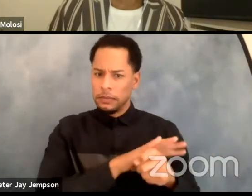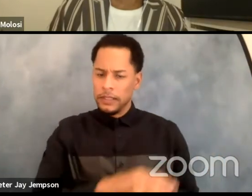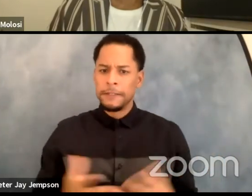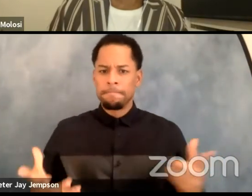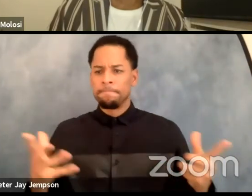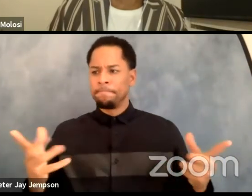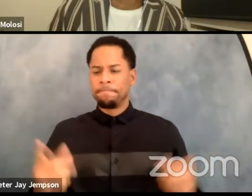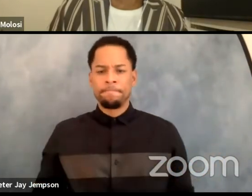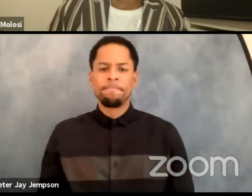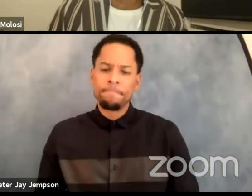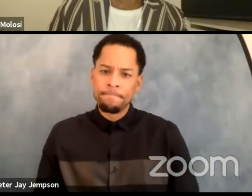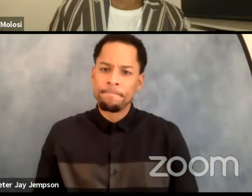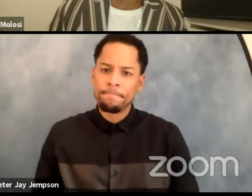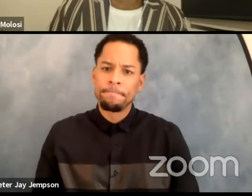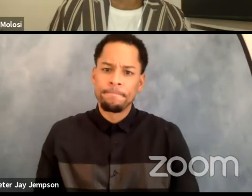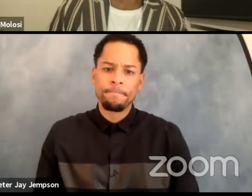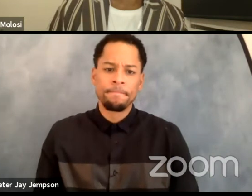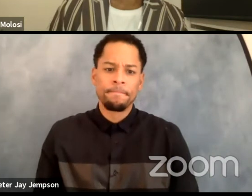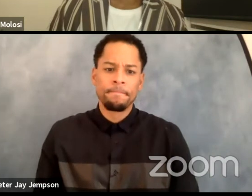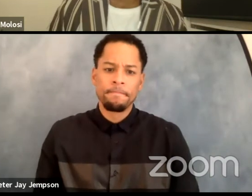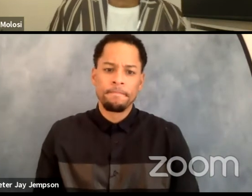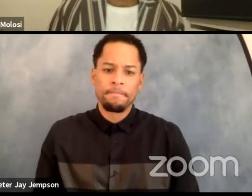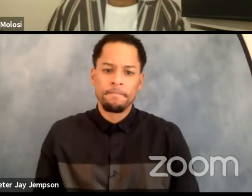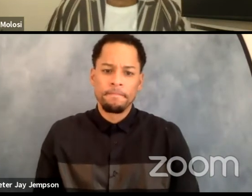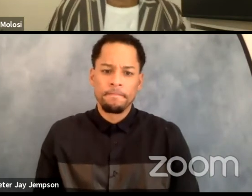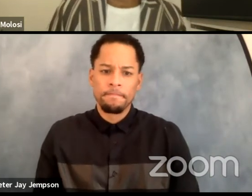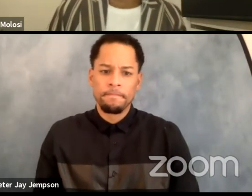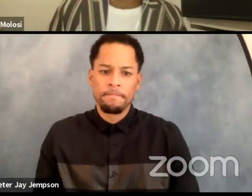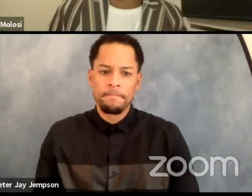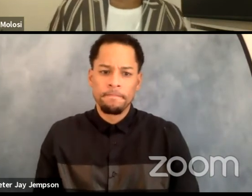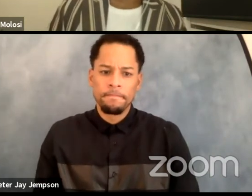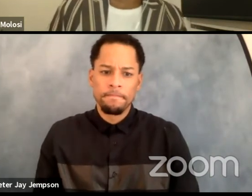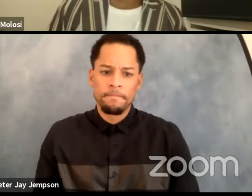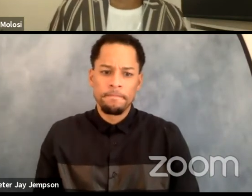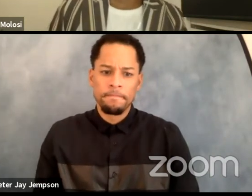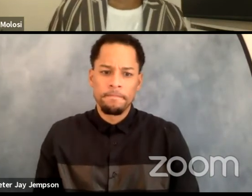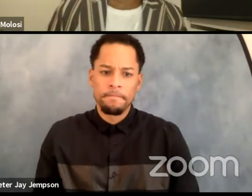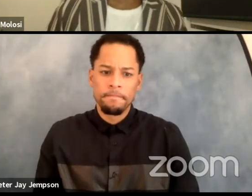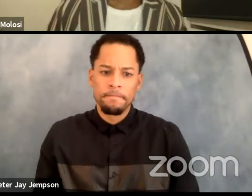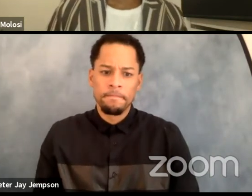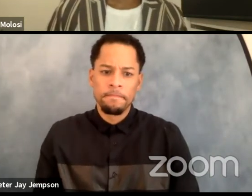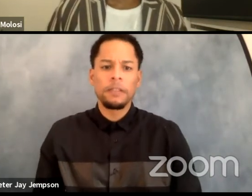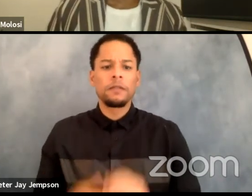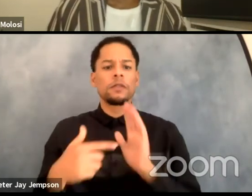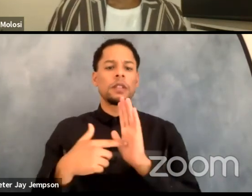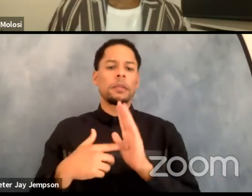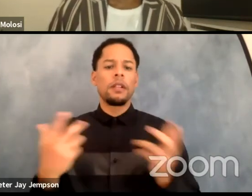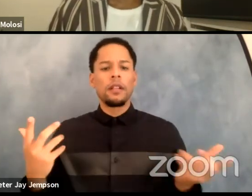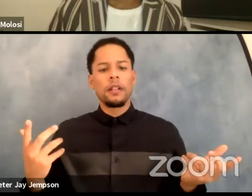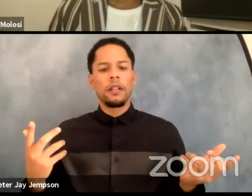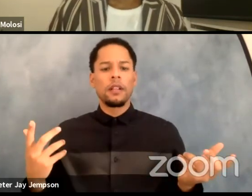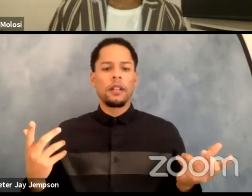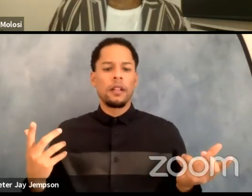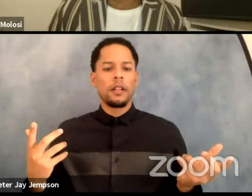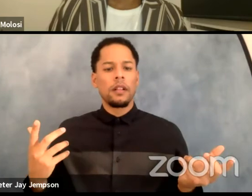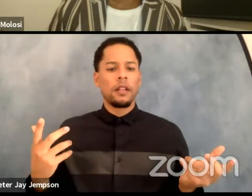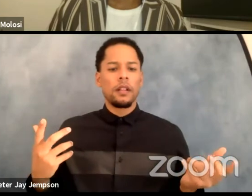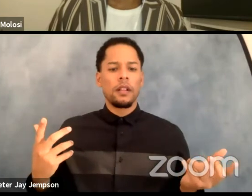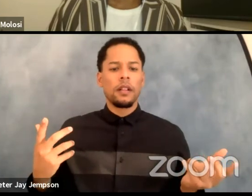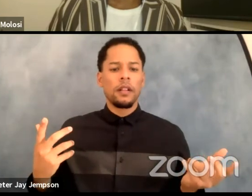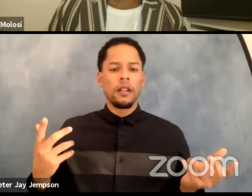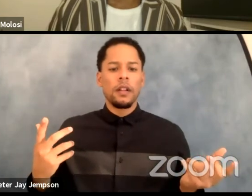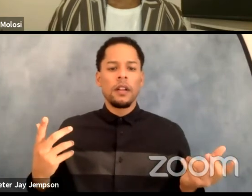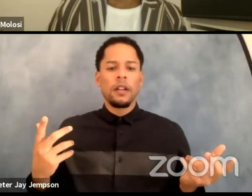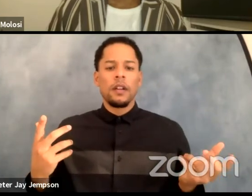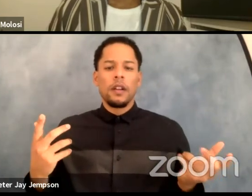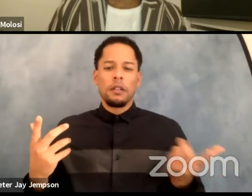nothing, but when you weigh it up, you know, having one light is okay if I get to make sure my story is